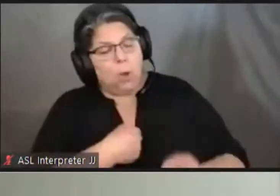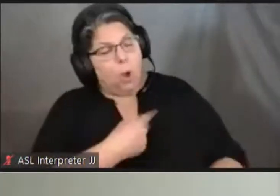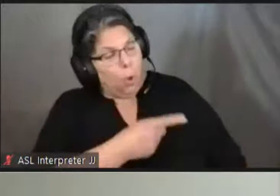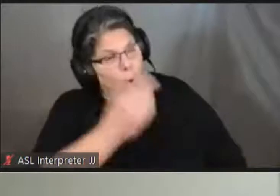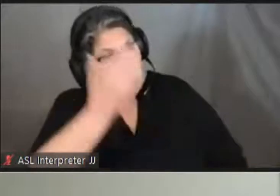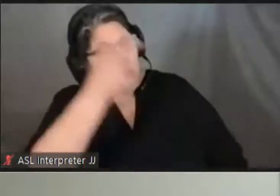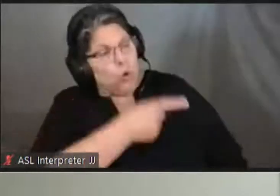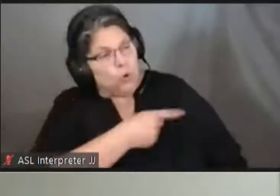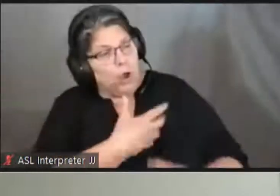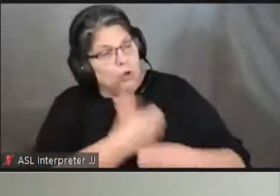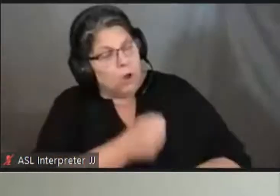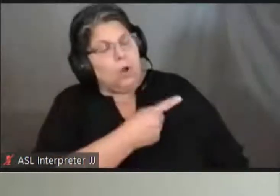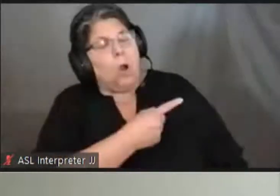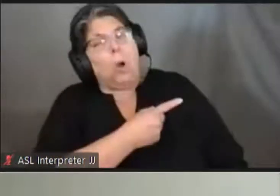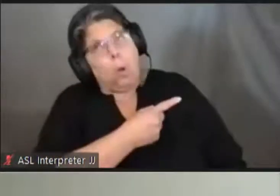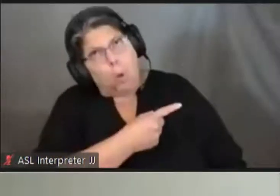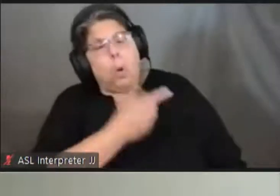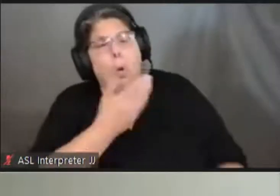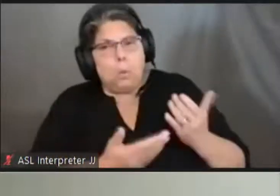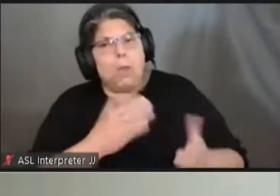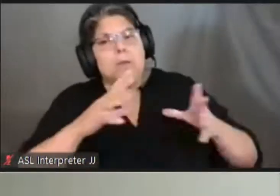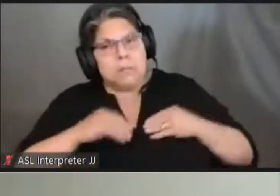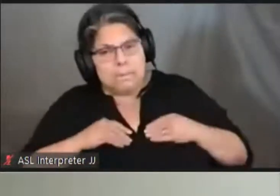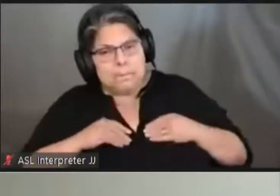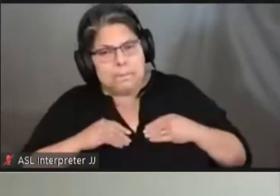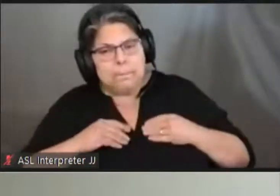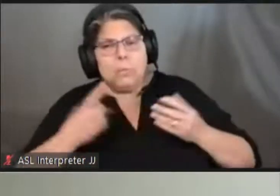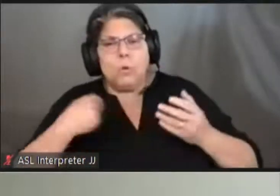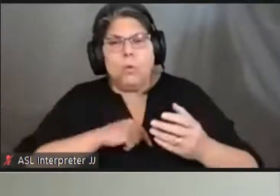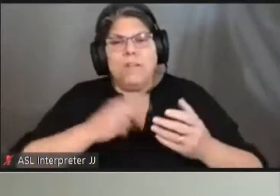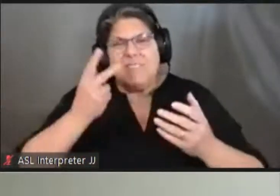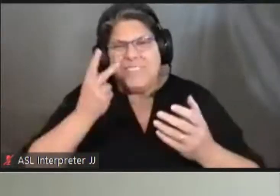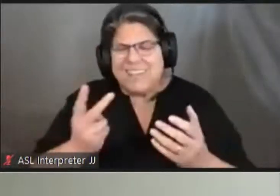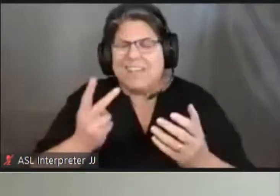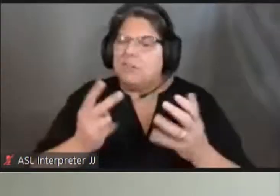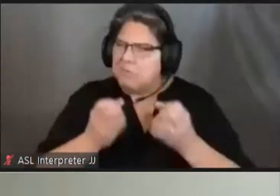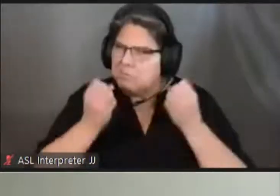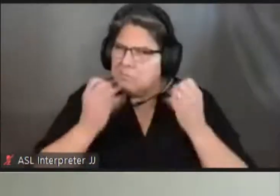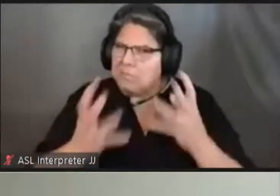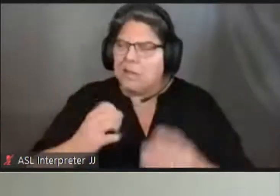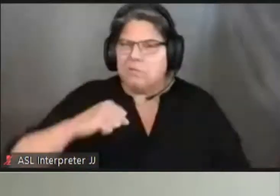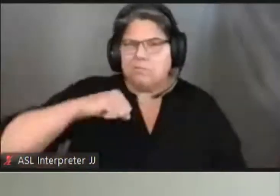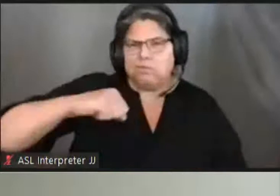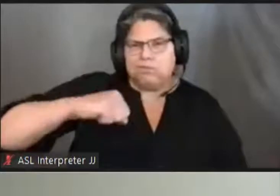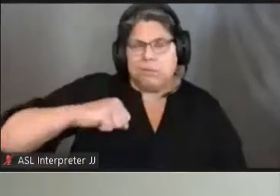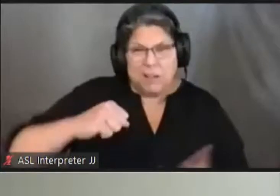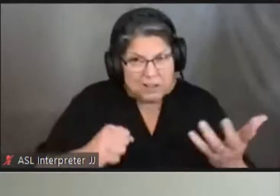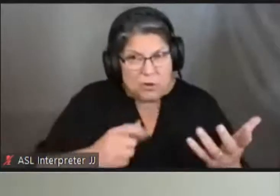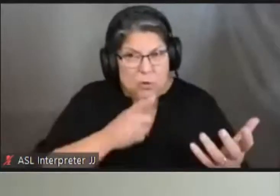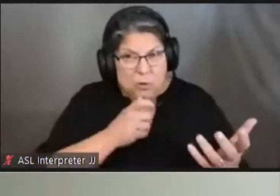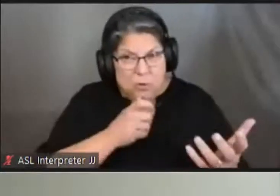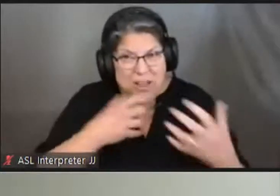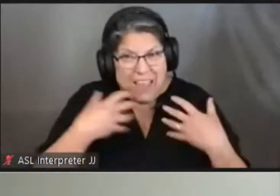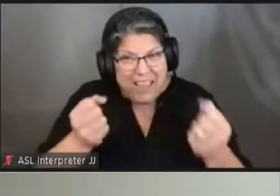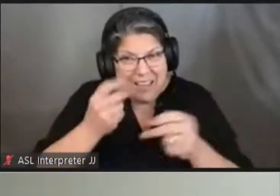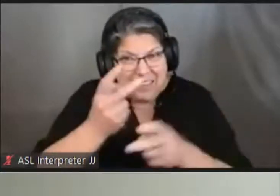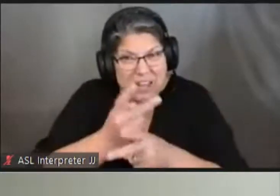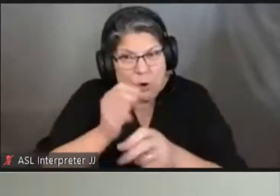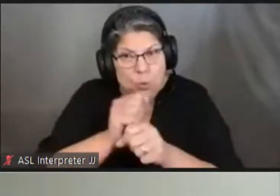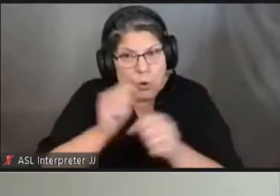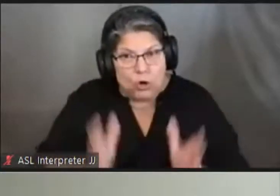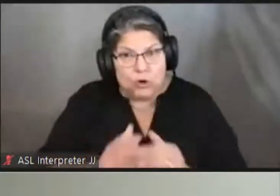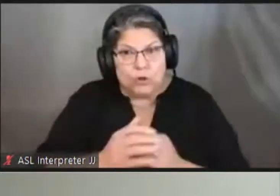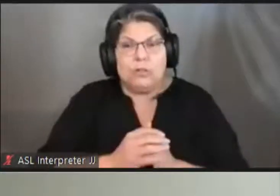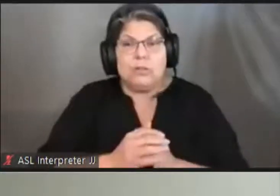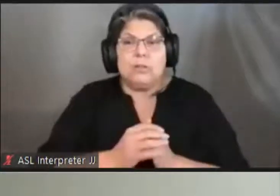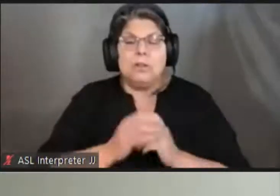get it. We have seen a significant hesitancy among healthcare workers. And as a consequence, we have seen